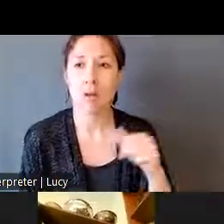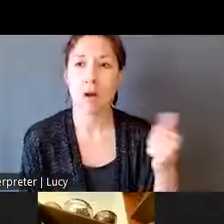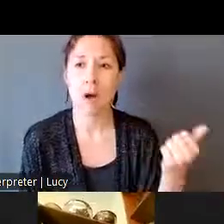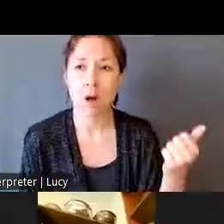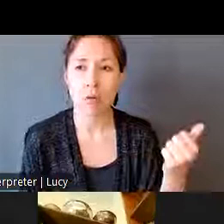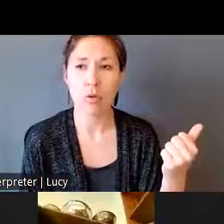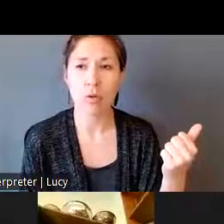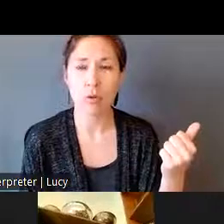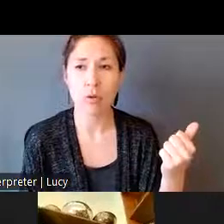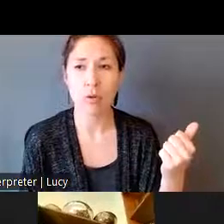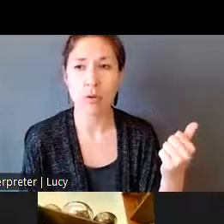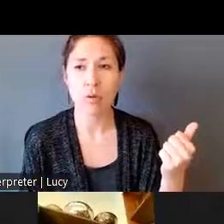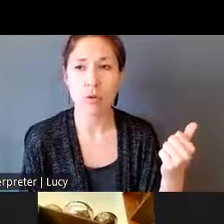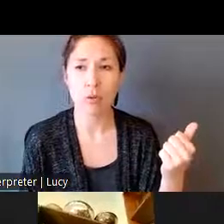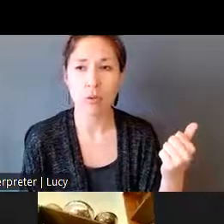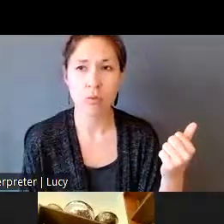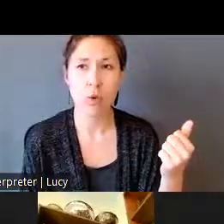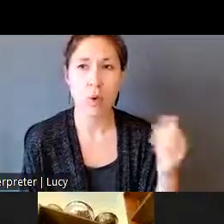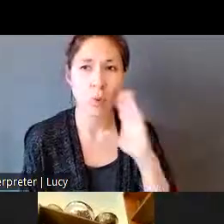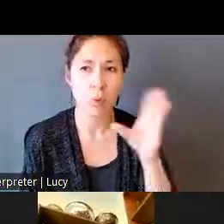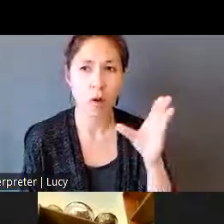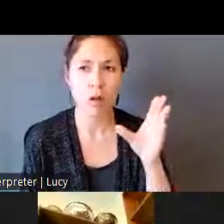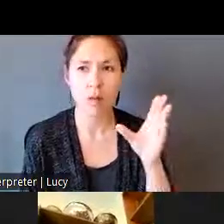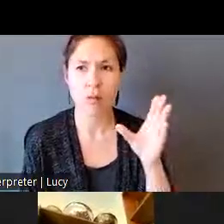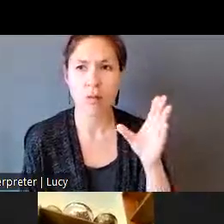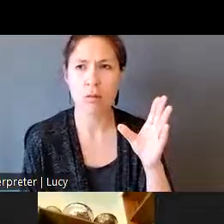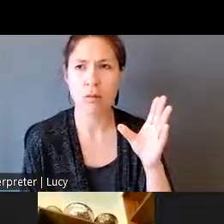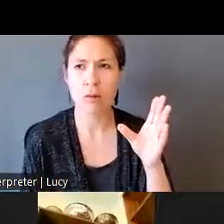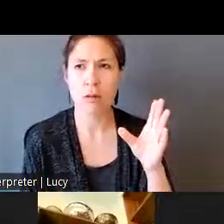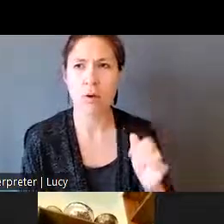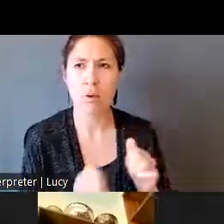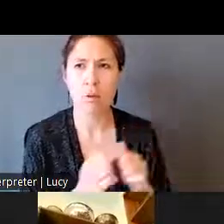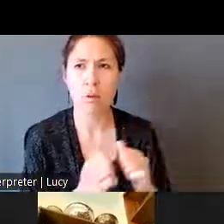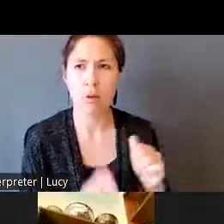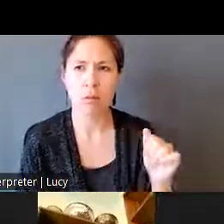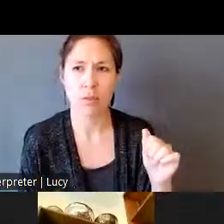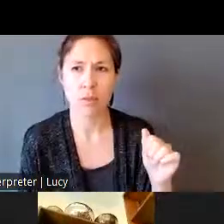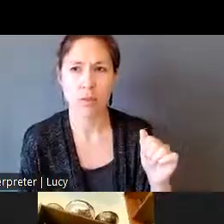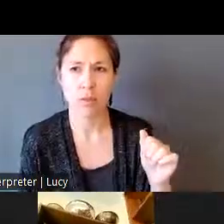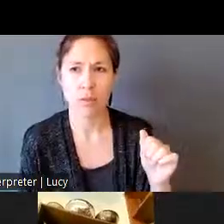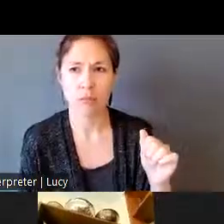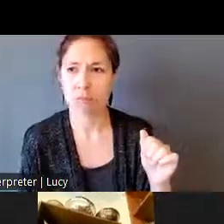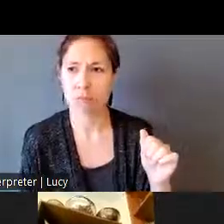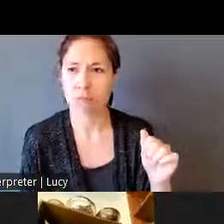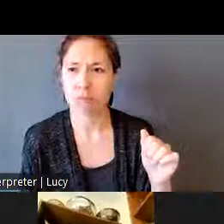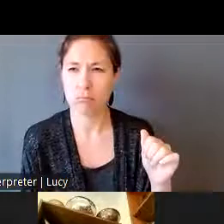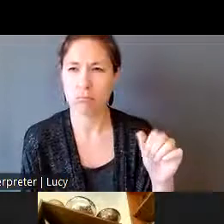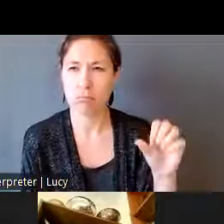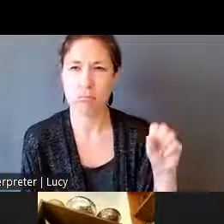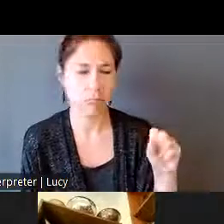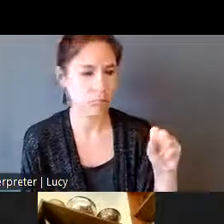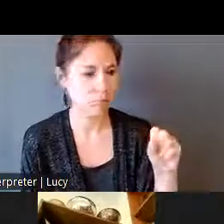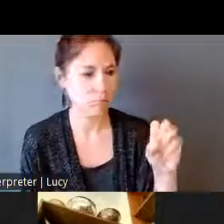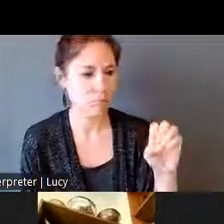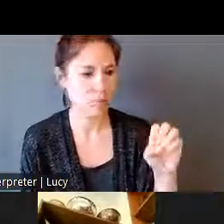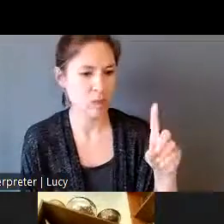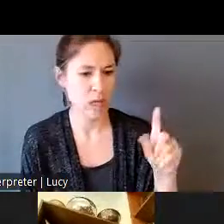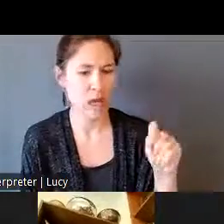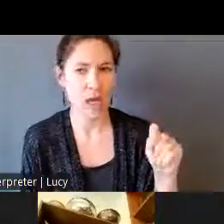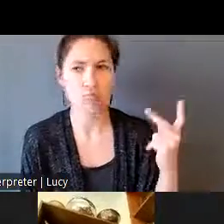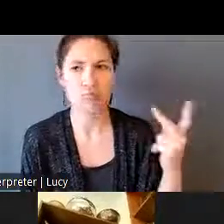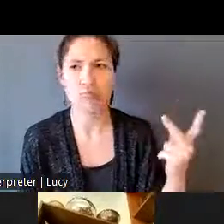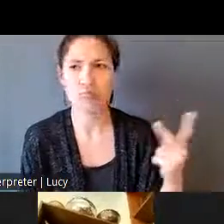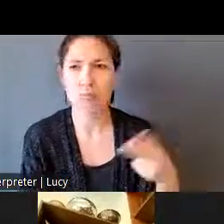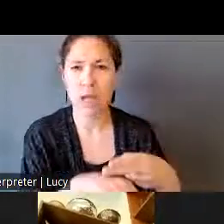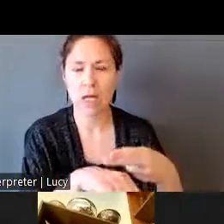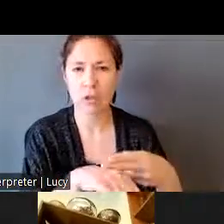for Haitian Creole today. I'm gonna do the introduction. Pour interprétation créole haïtien, allez dans